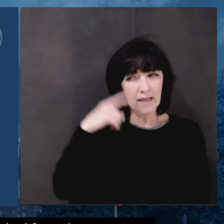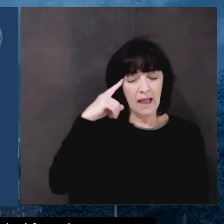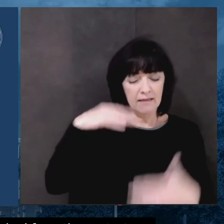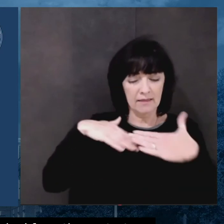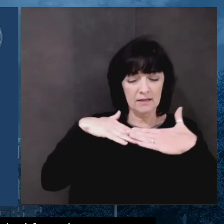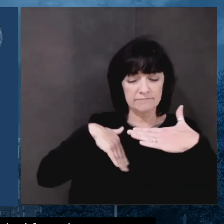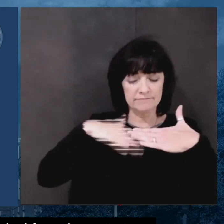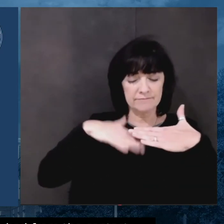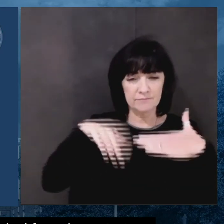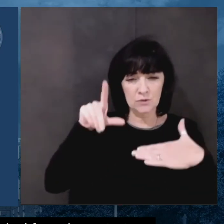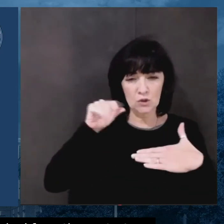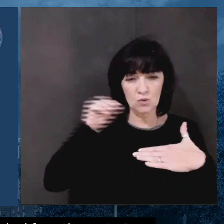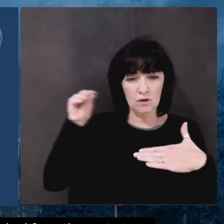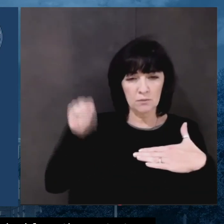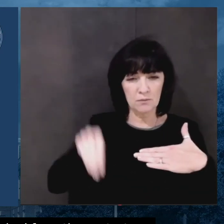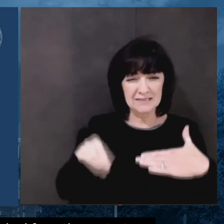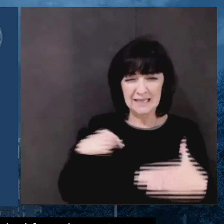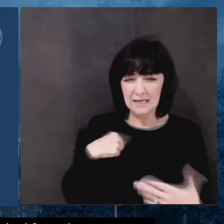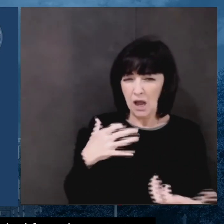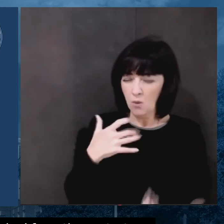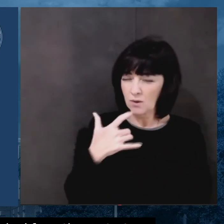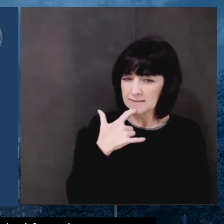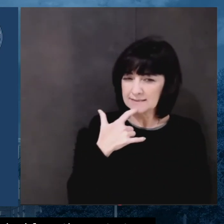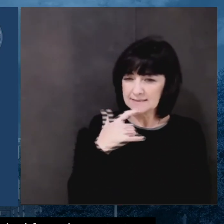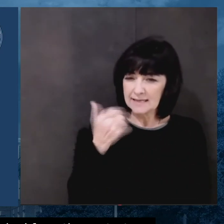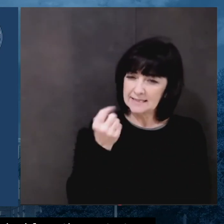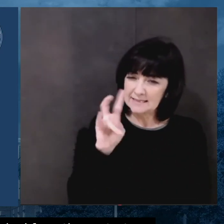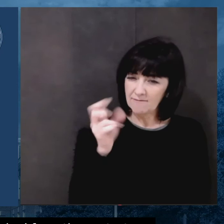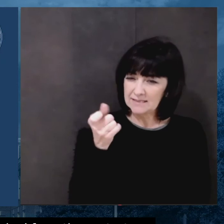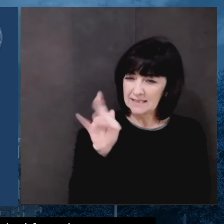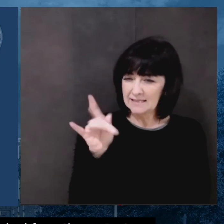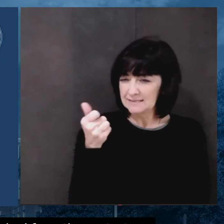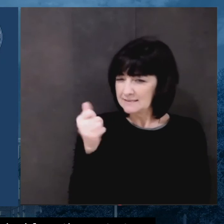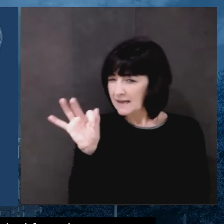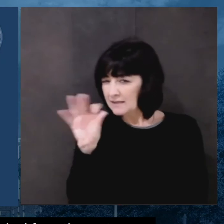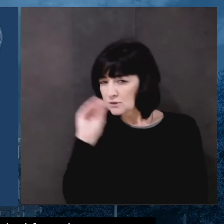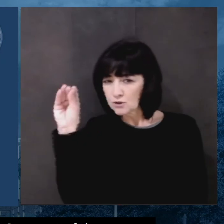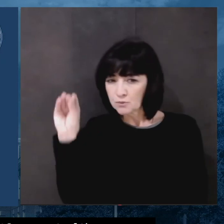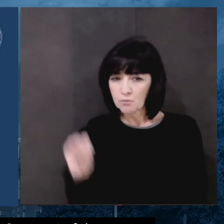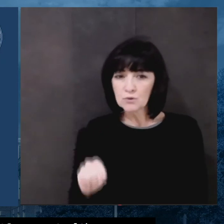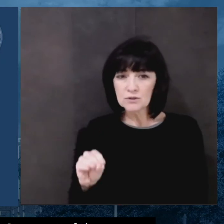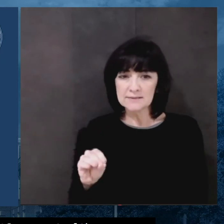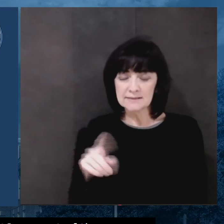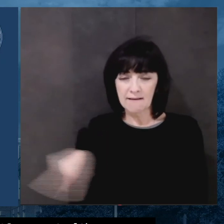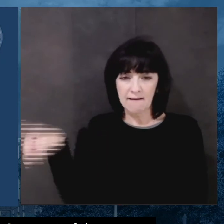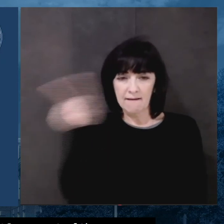20%, I want to say 17, 18, 19% of the individuals who were